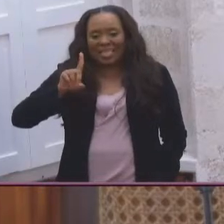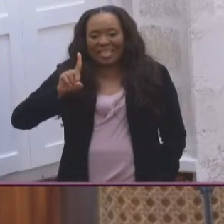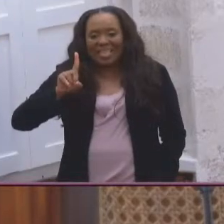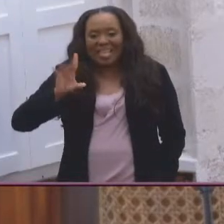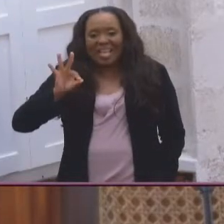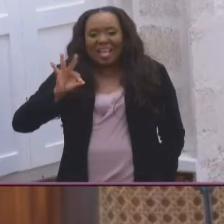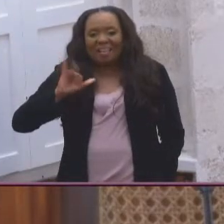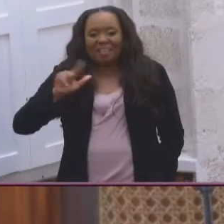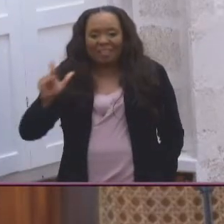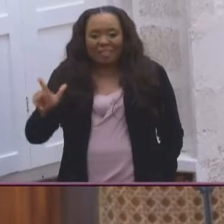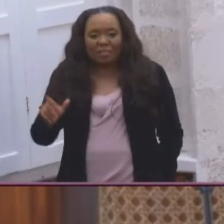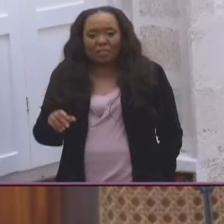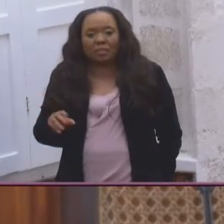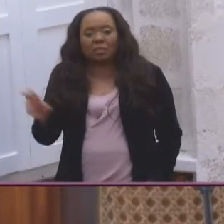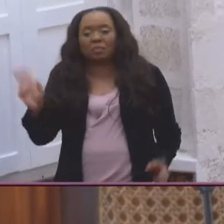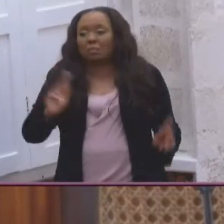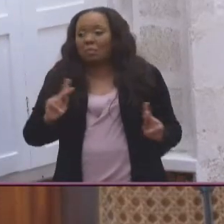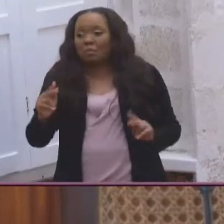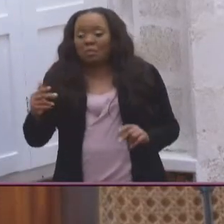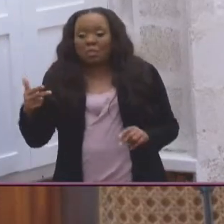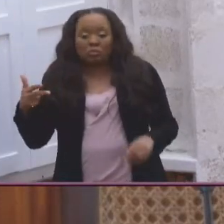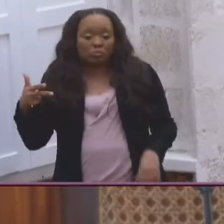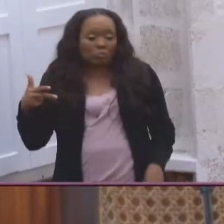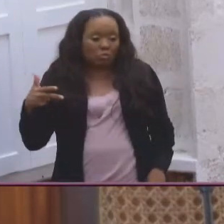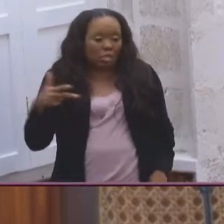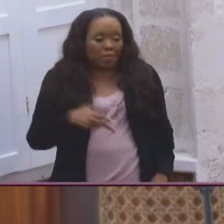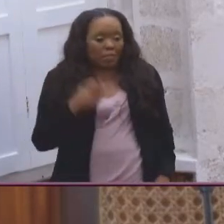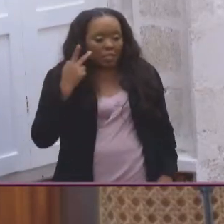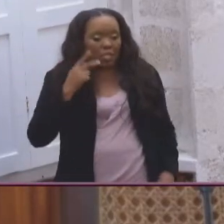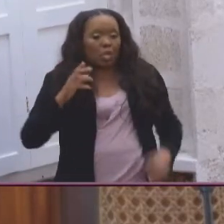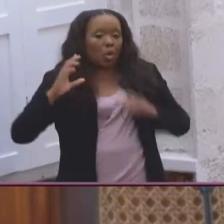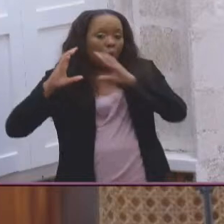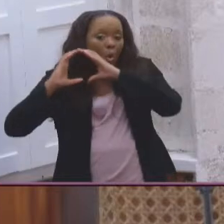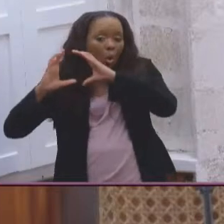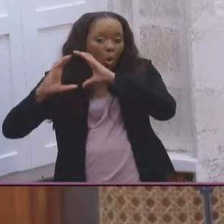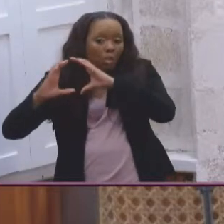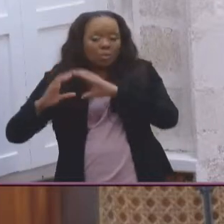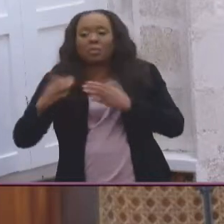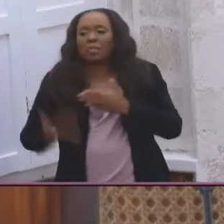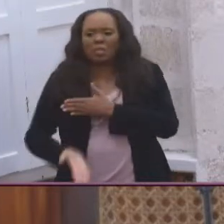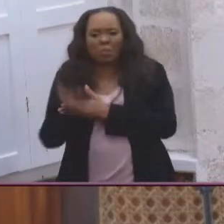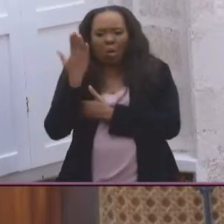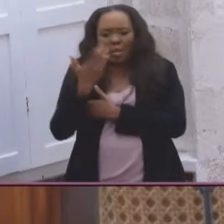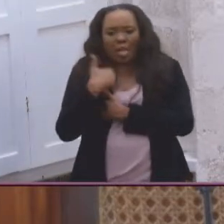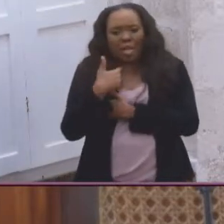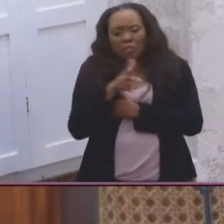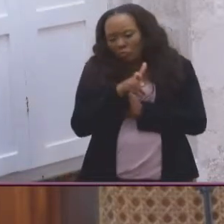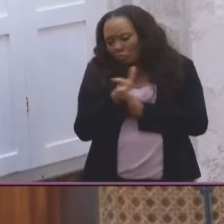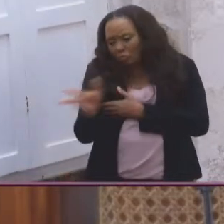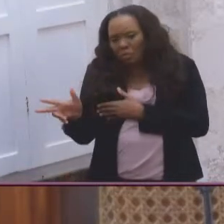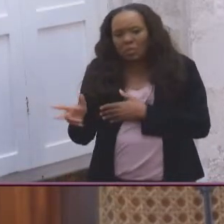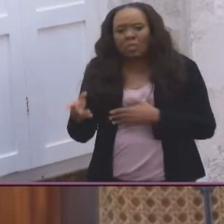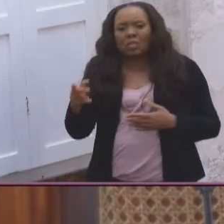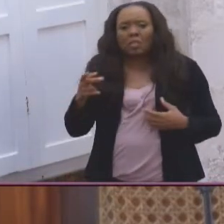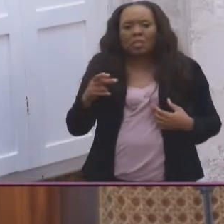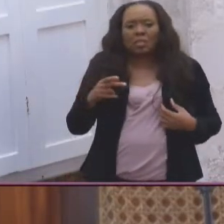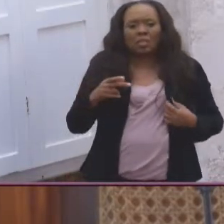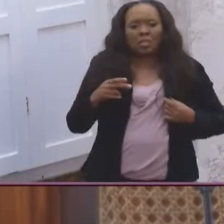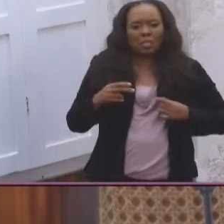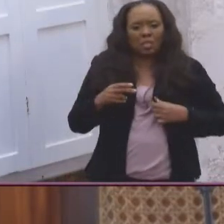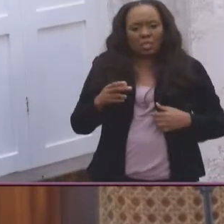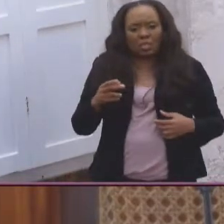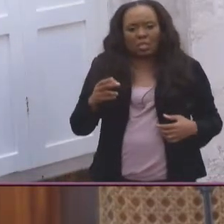come up there, they dump coconuts. If you go up there now, sir, when I passed this morning, there was an old bedstead,